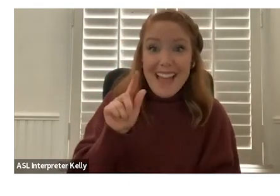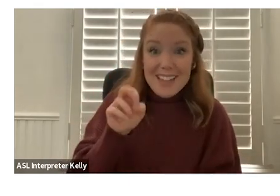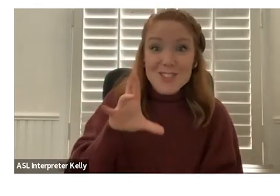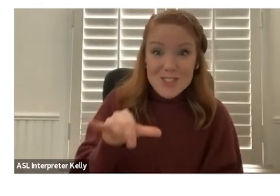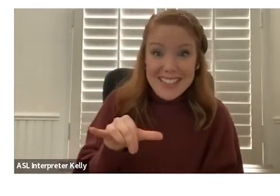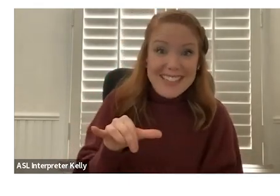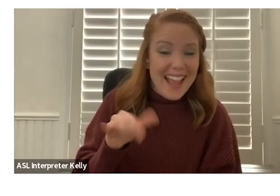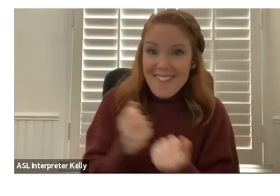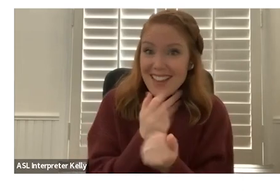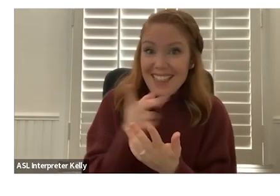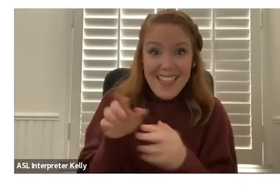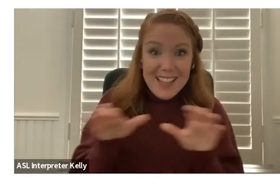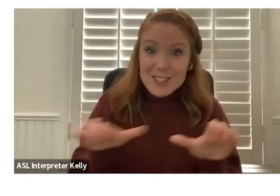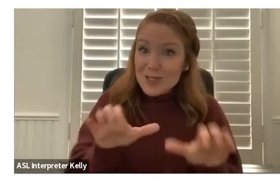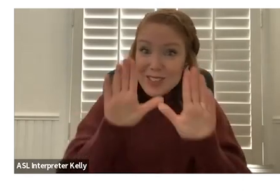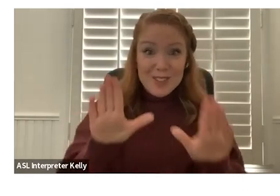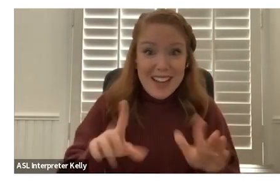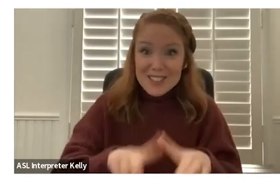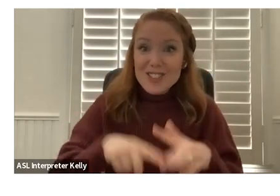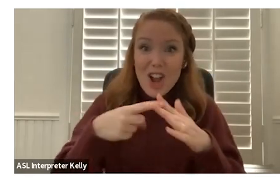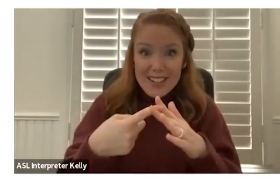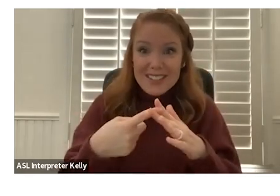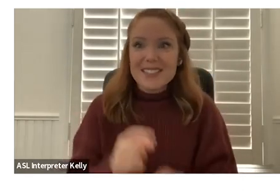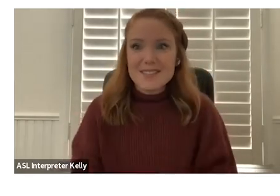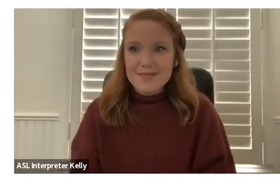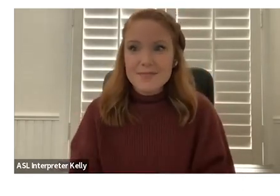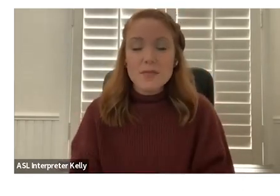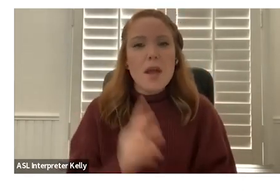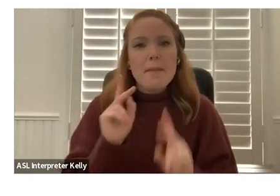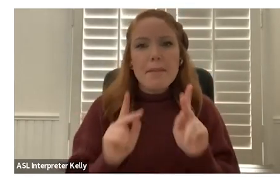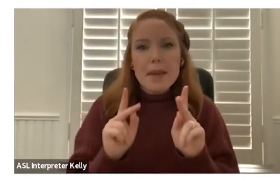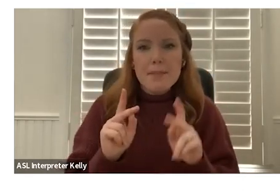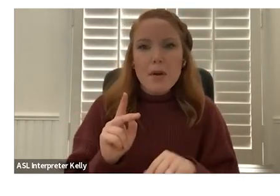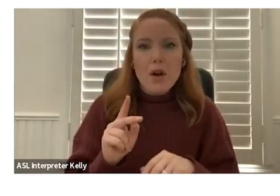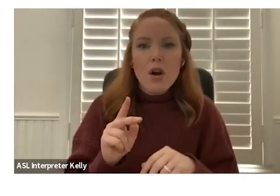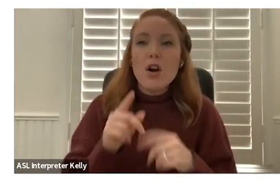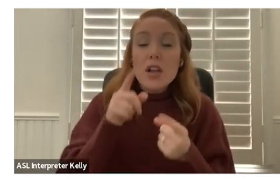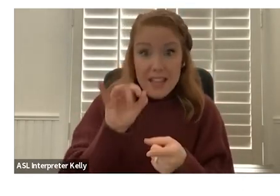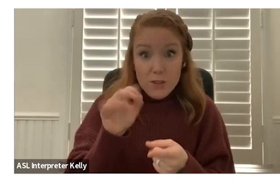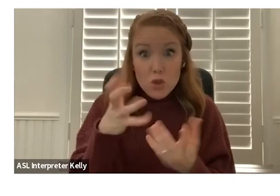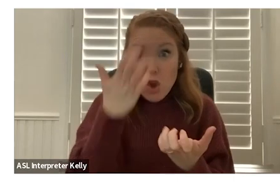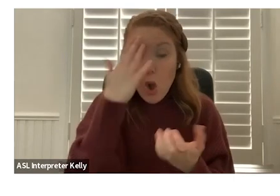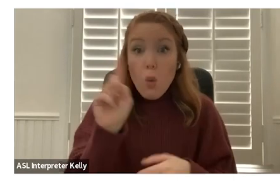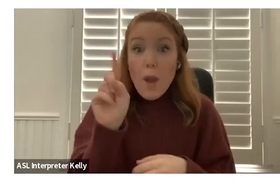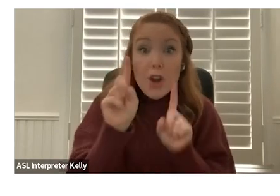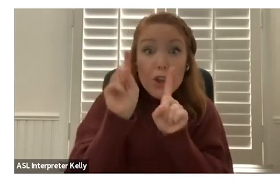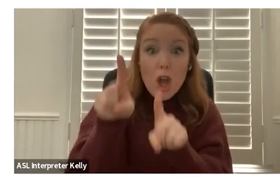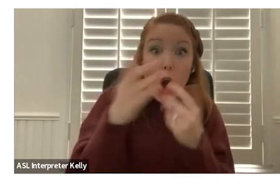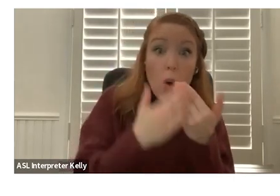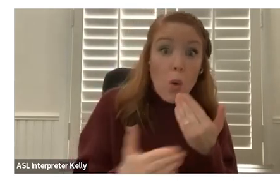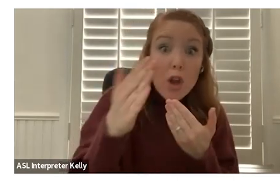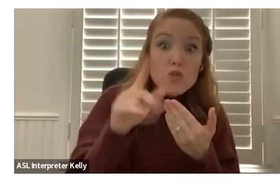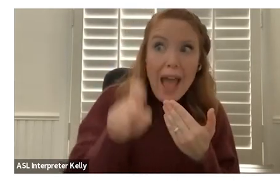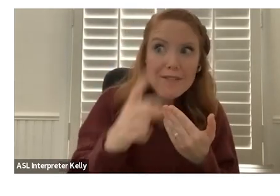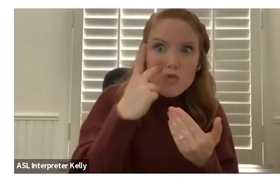systems or how institutions create a culture around them is the first step. And I think I want to go back